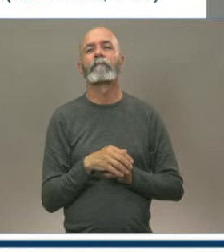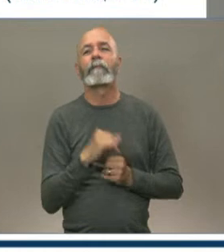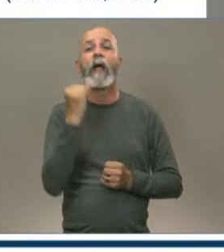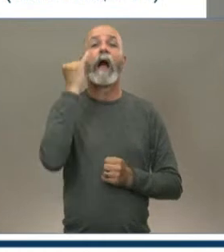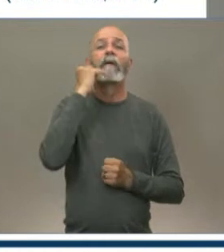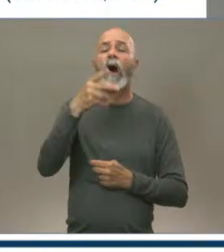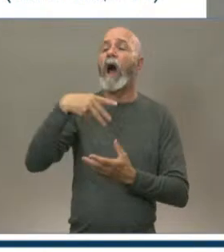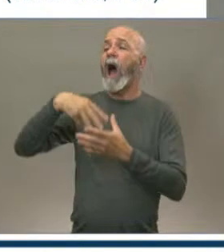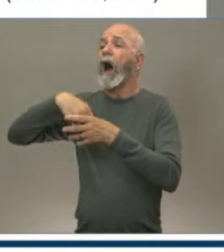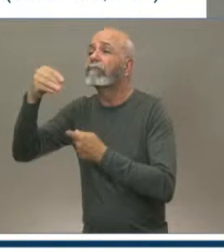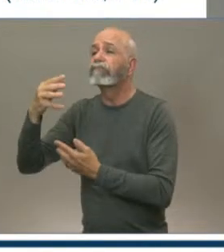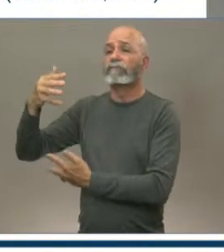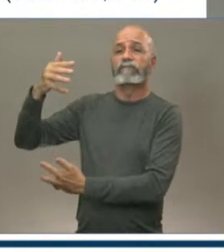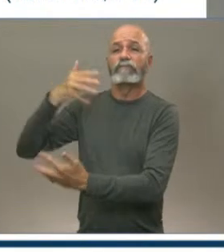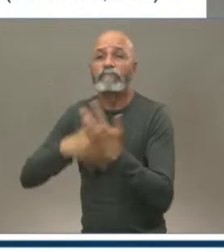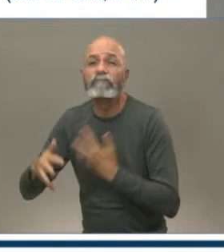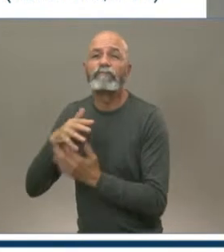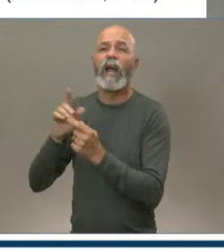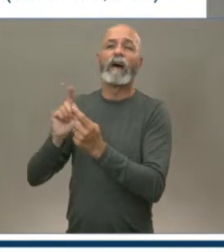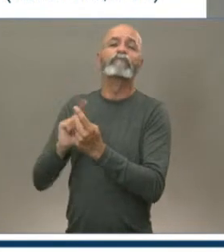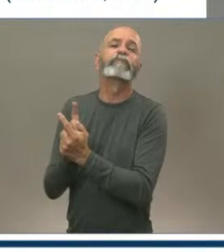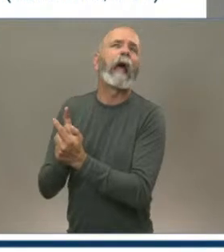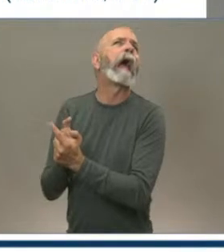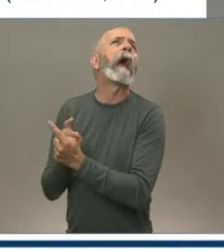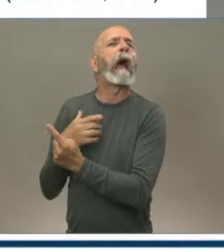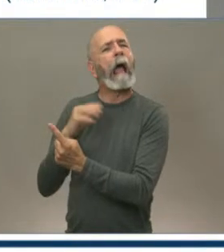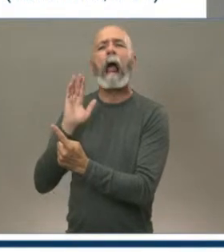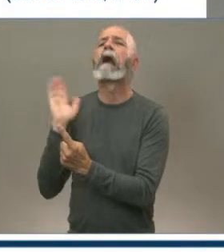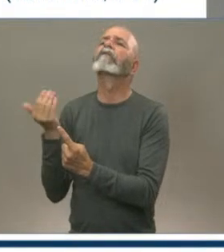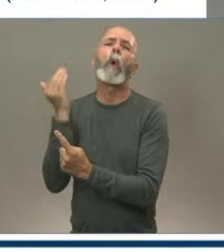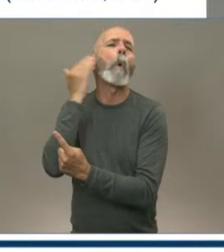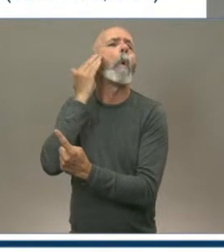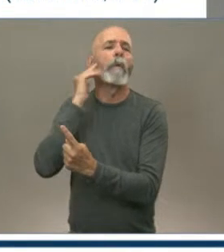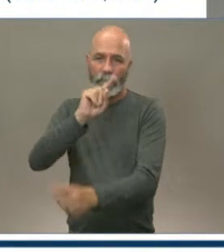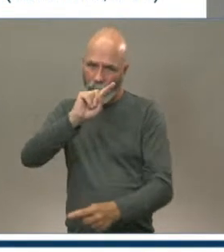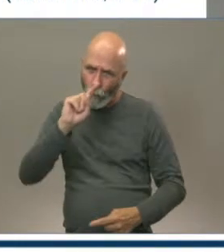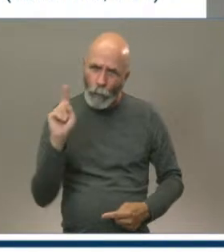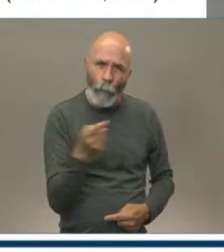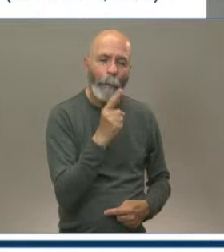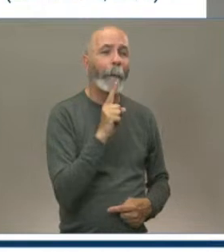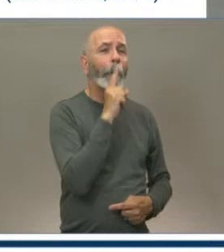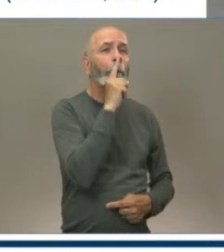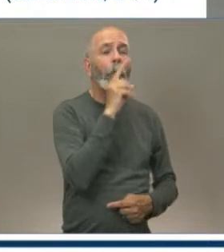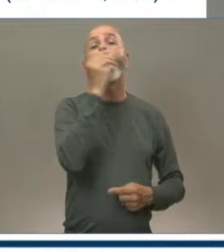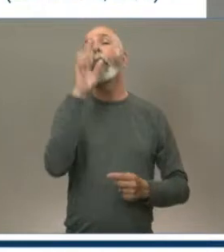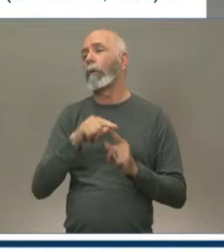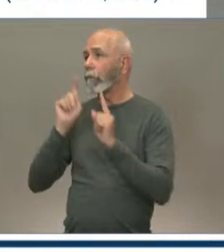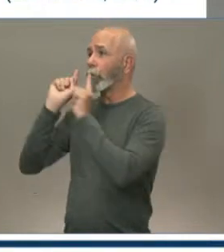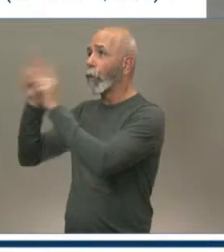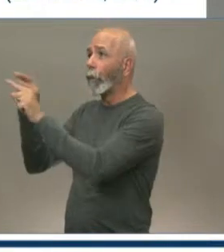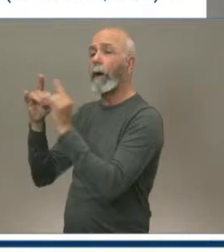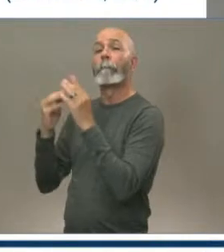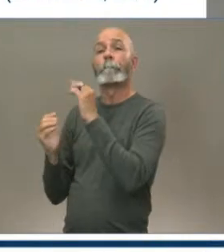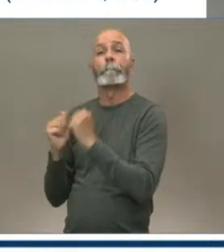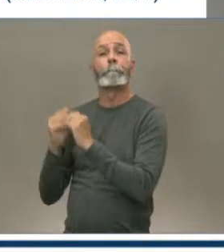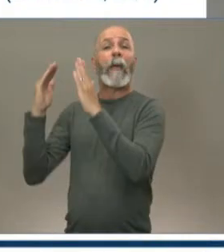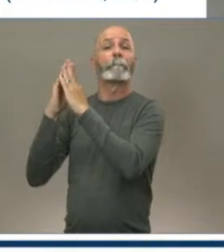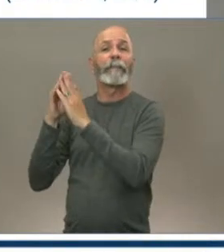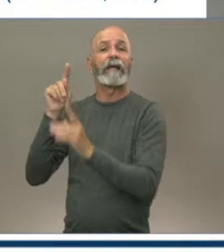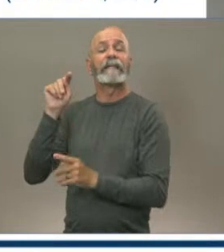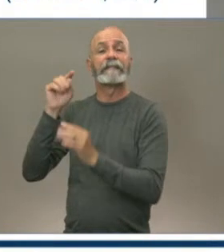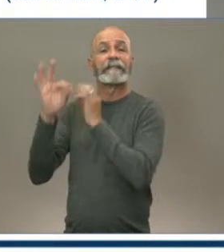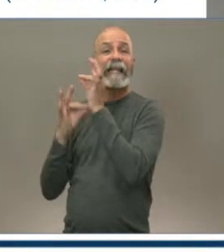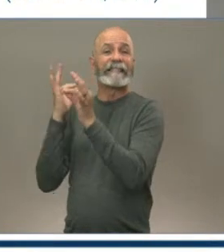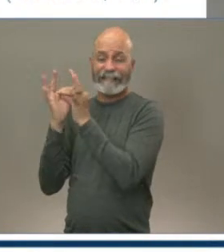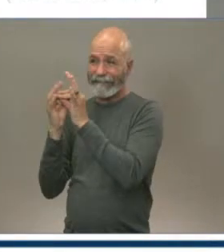to the virus and get a test. You can get a rapid test at one of the pop-up sites or book one at the primary assessment